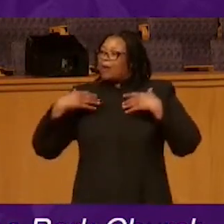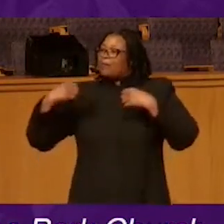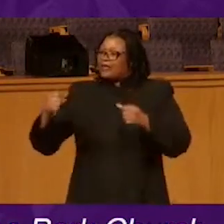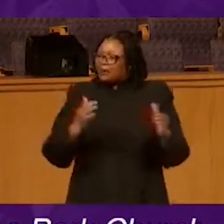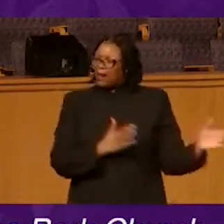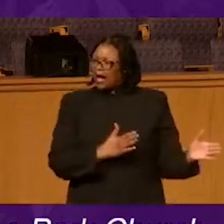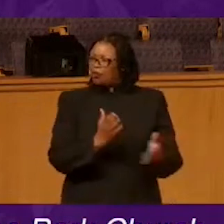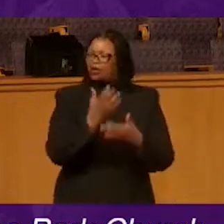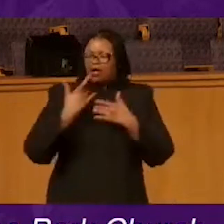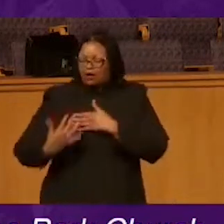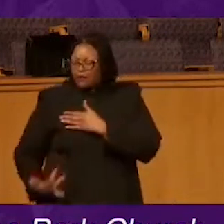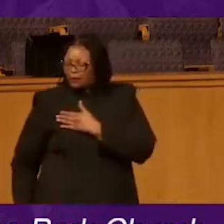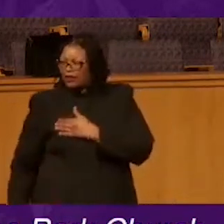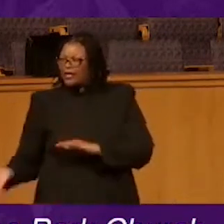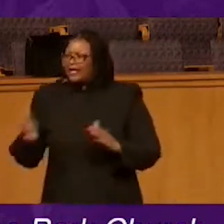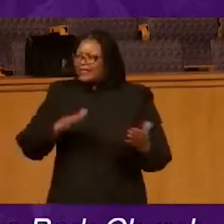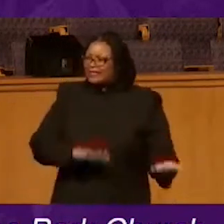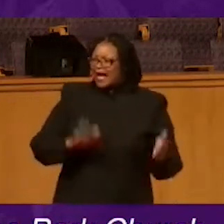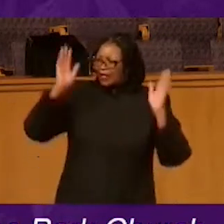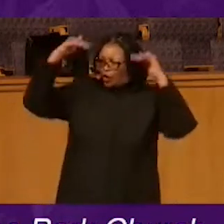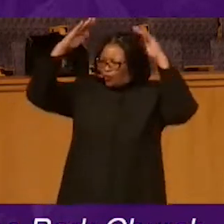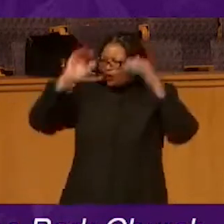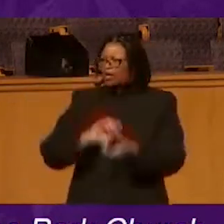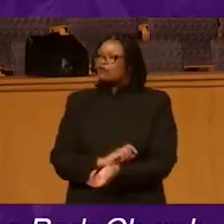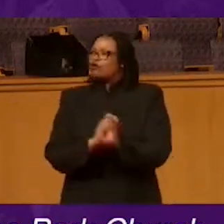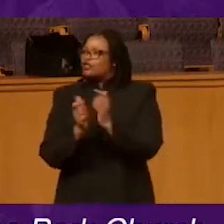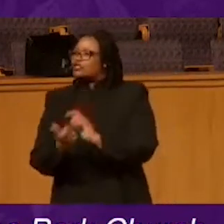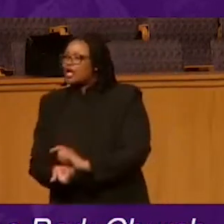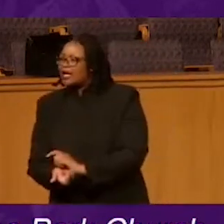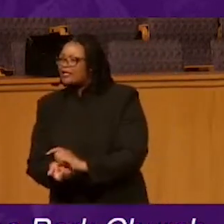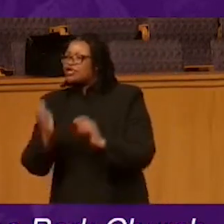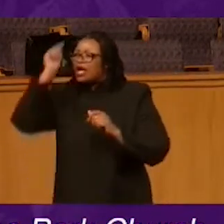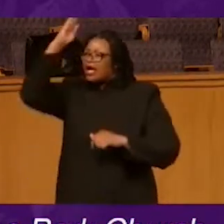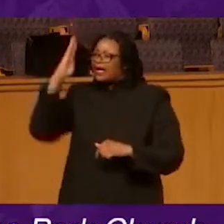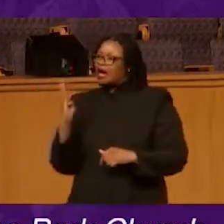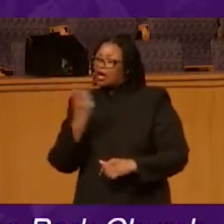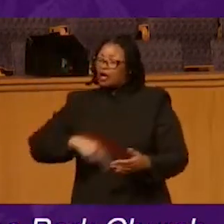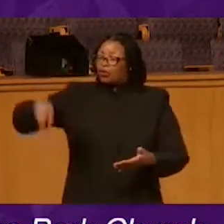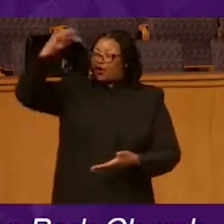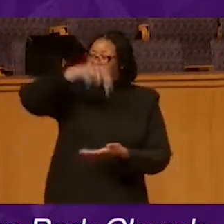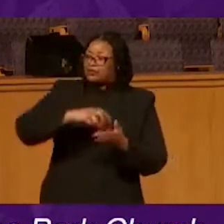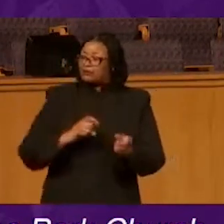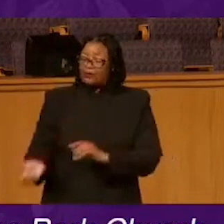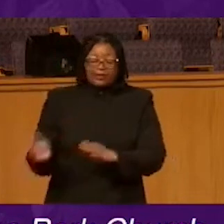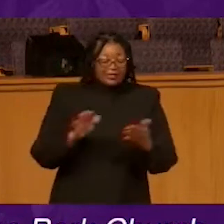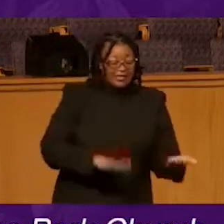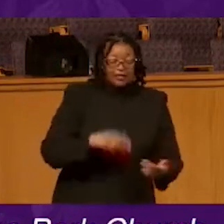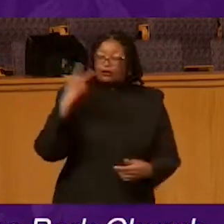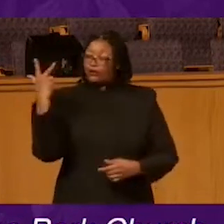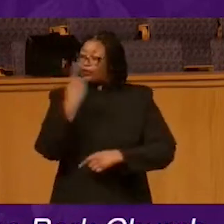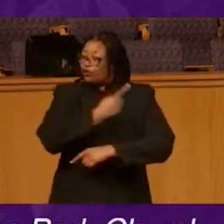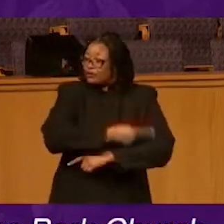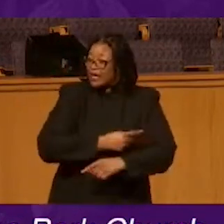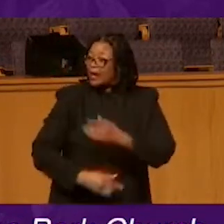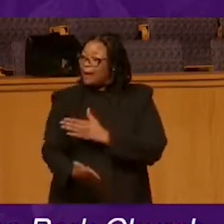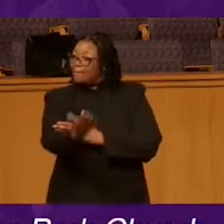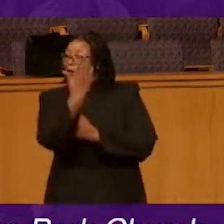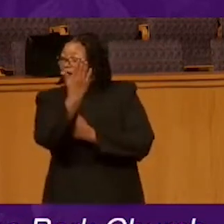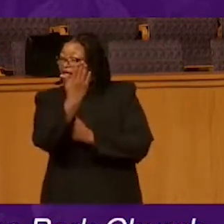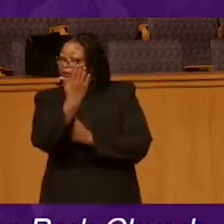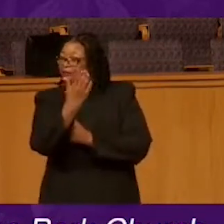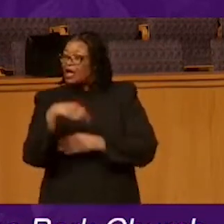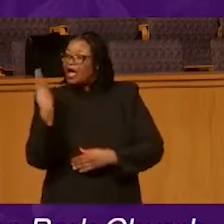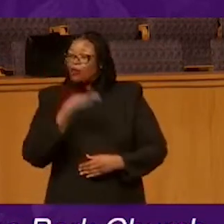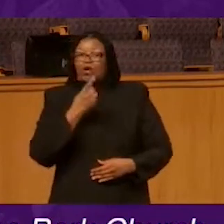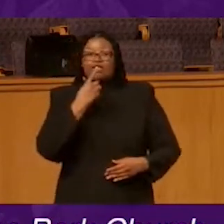blood. He died hoping for a change, and then God raised him from the dead on the third day morning. And we are